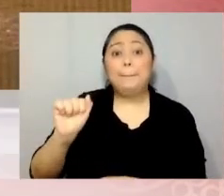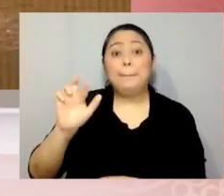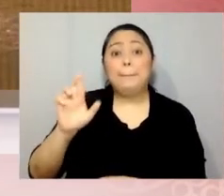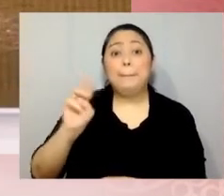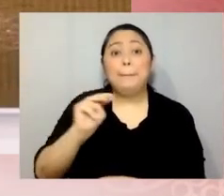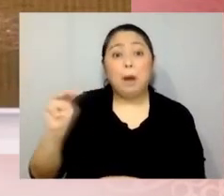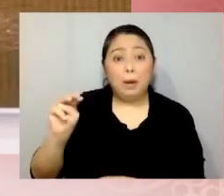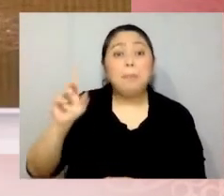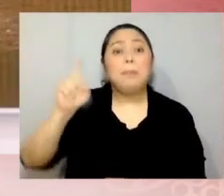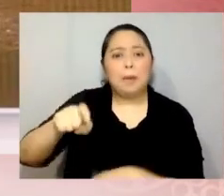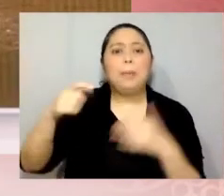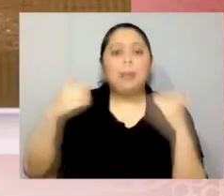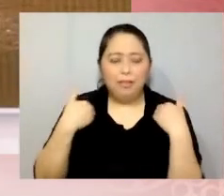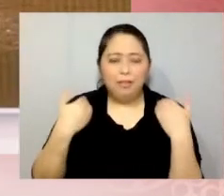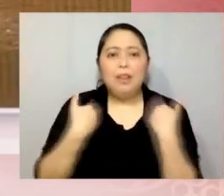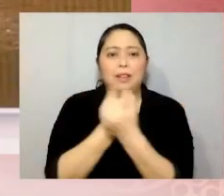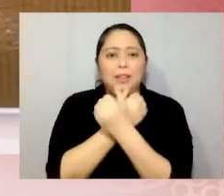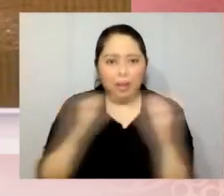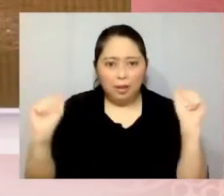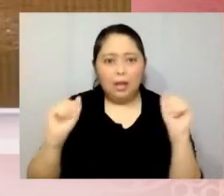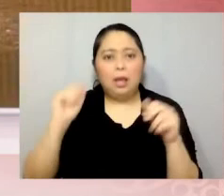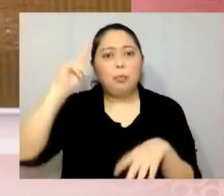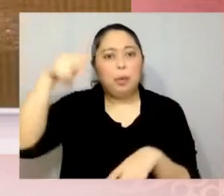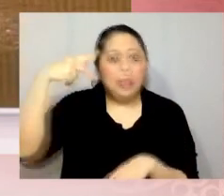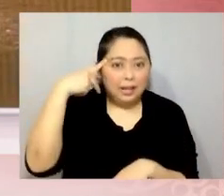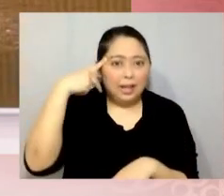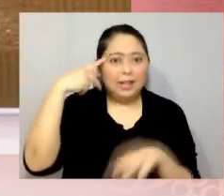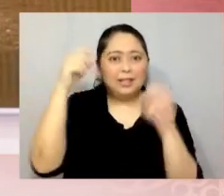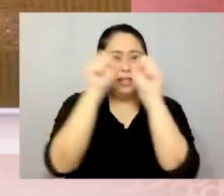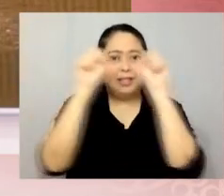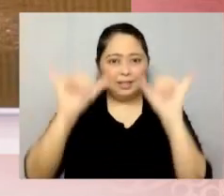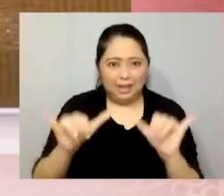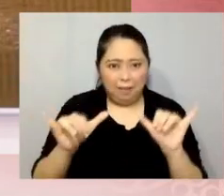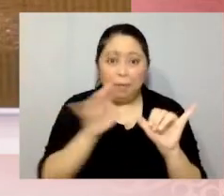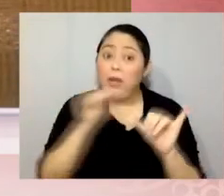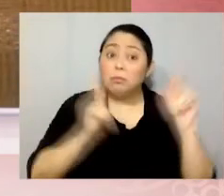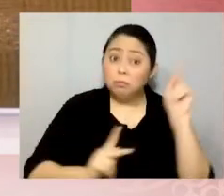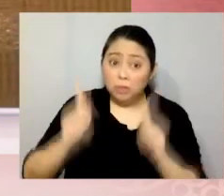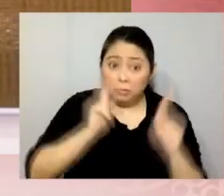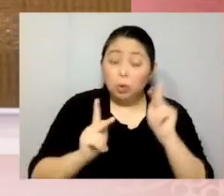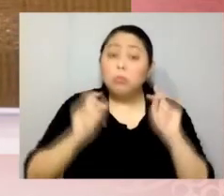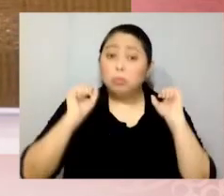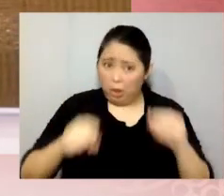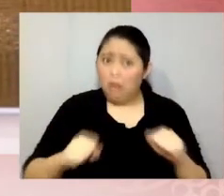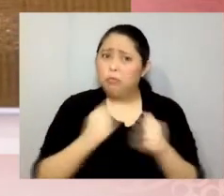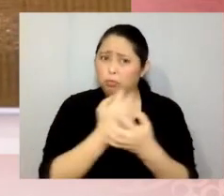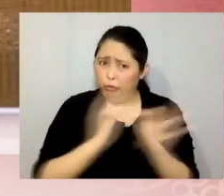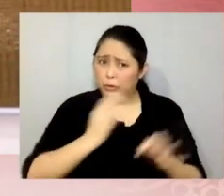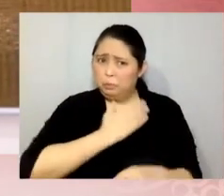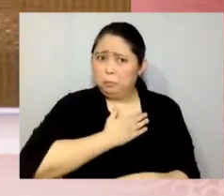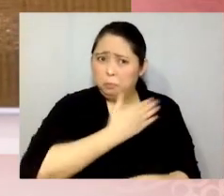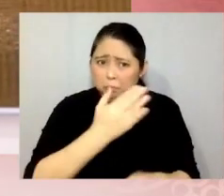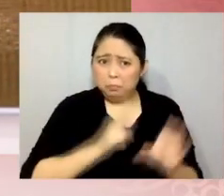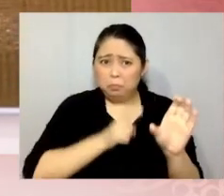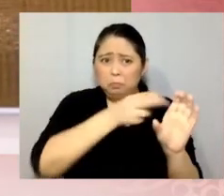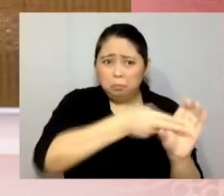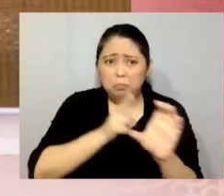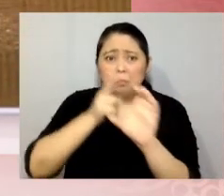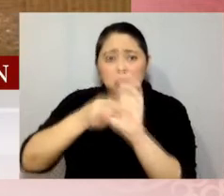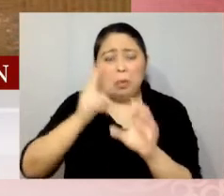have a democratic political system, and that people will be allowed to freely participate in the political